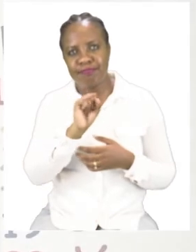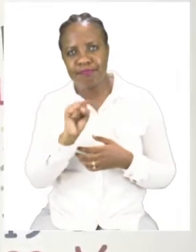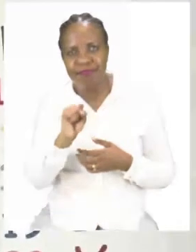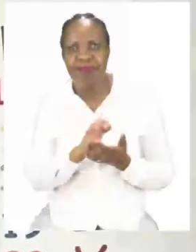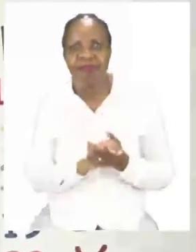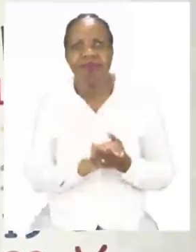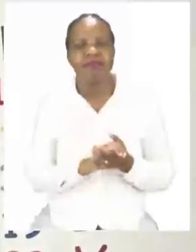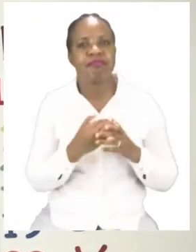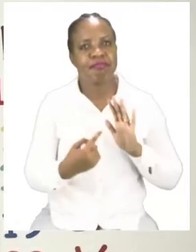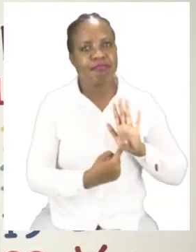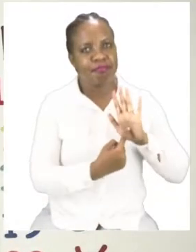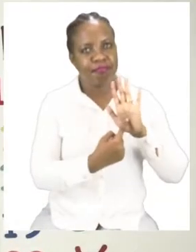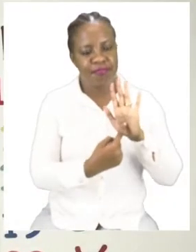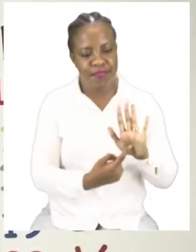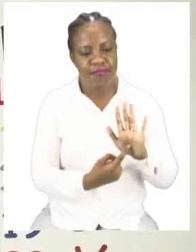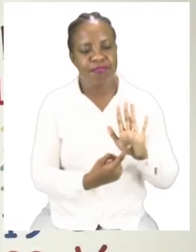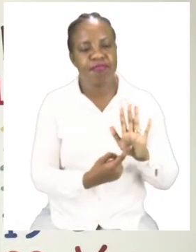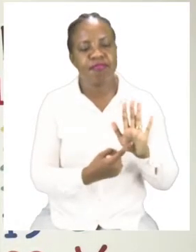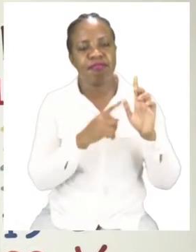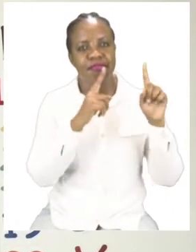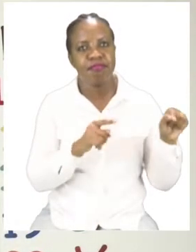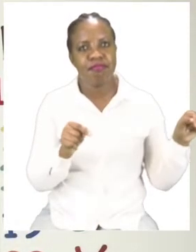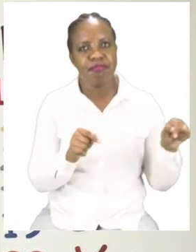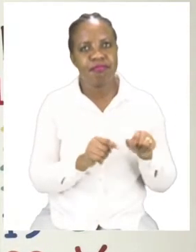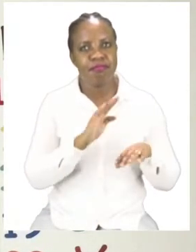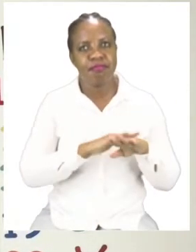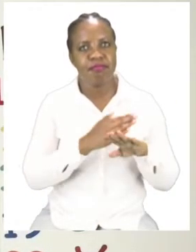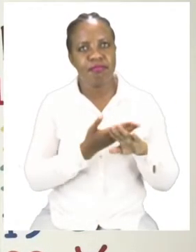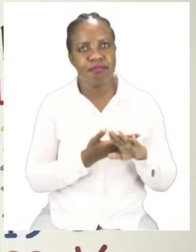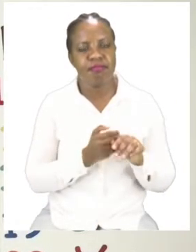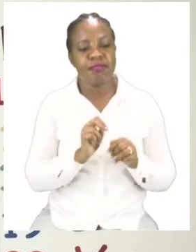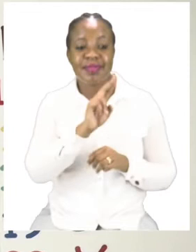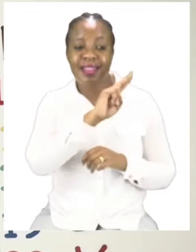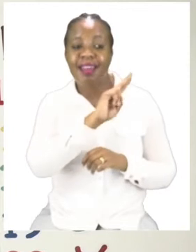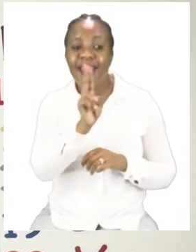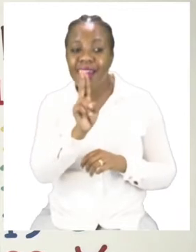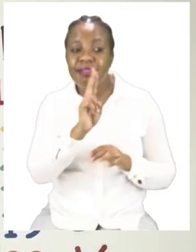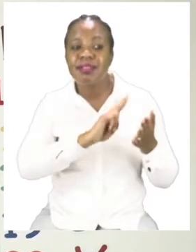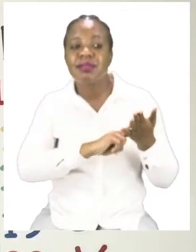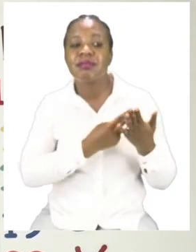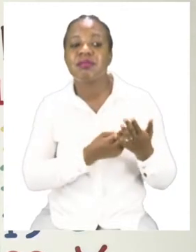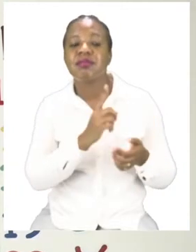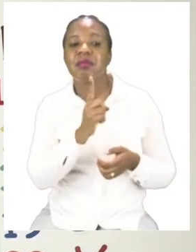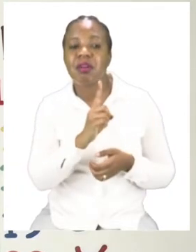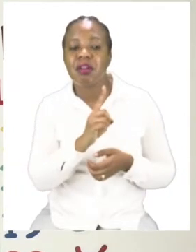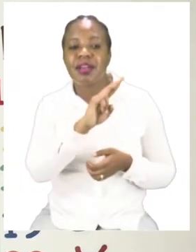board to help us. Now we have our H, our T,